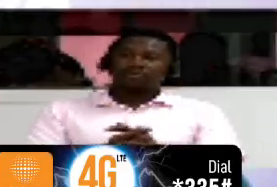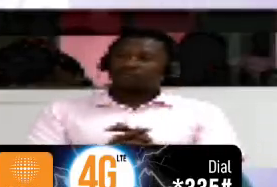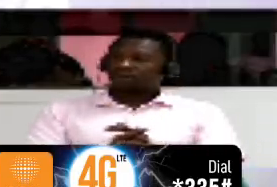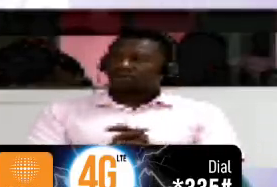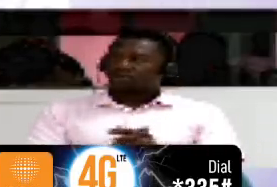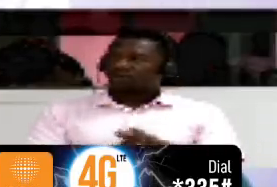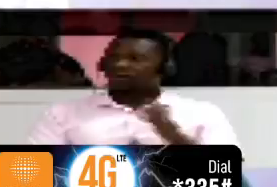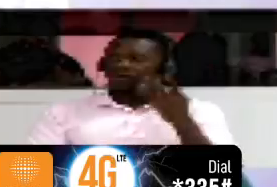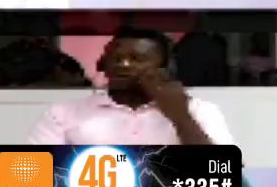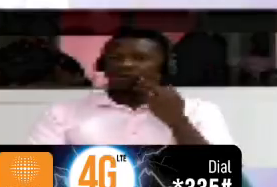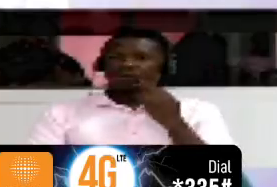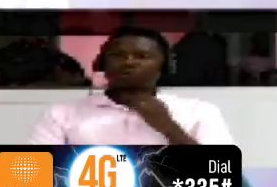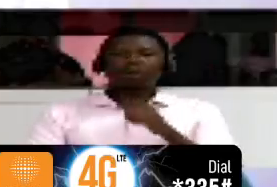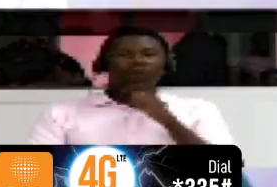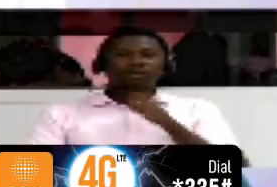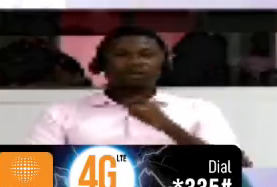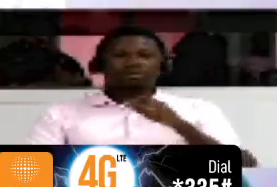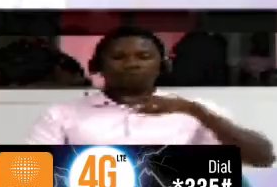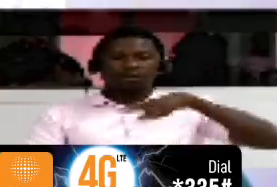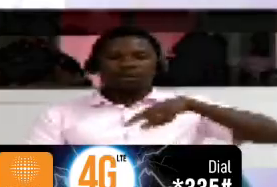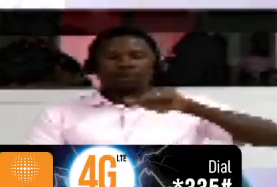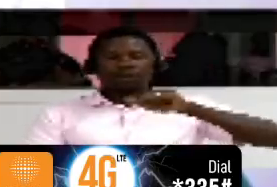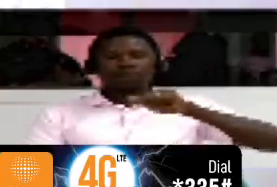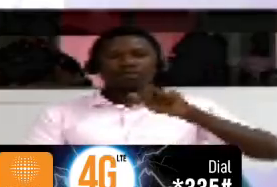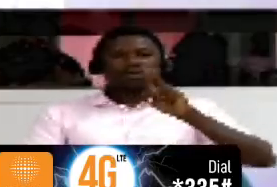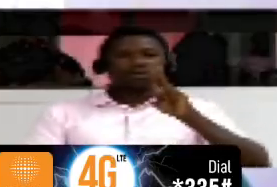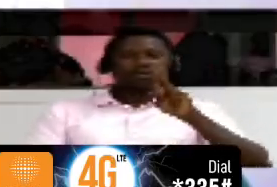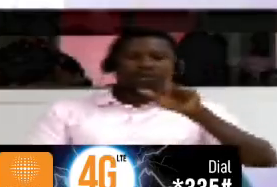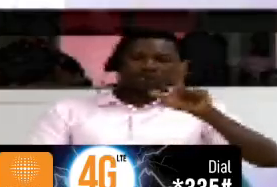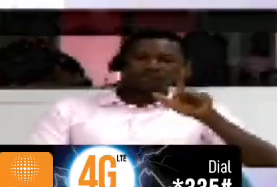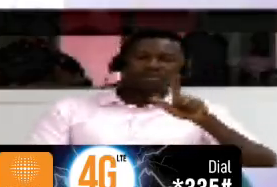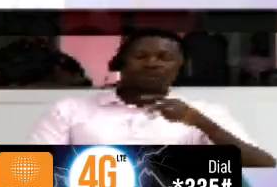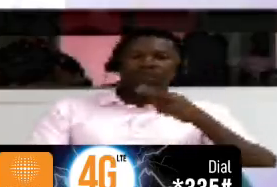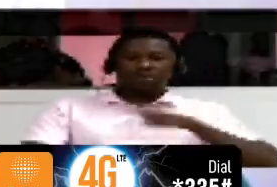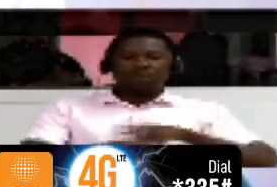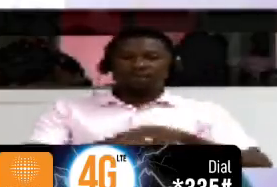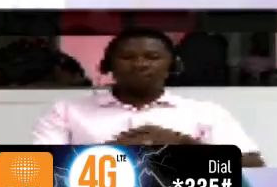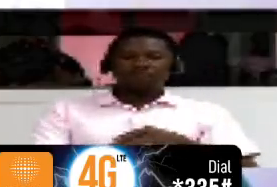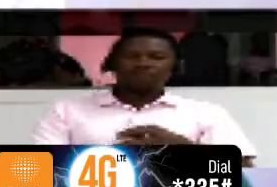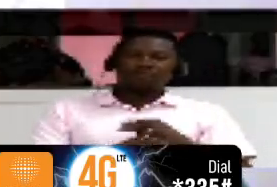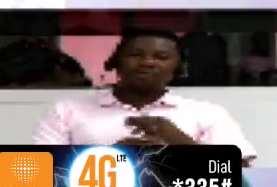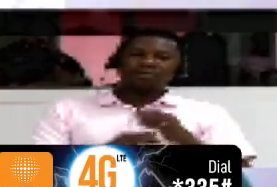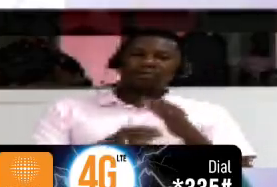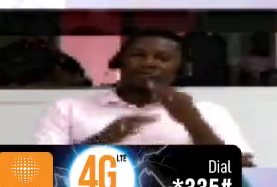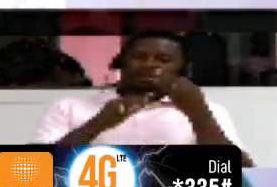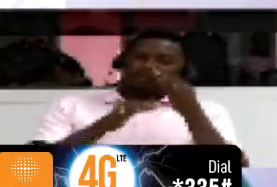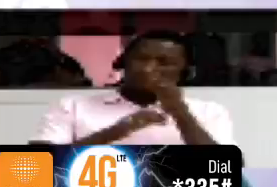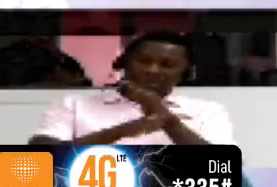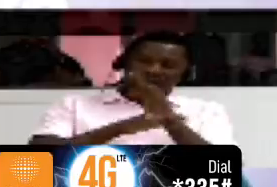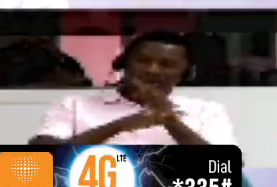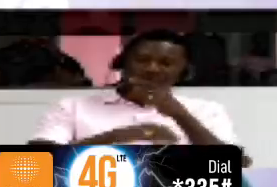when Mr. Paul, the time for commerce lessons, entered the classroom